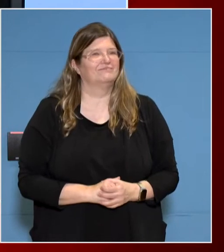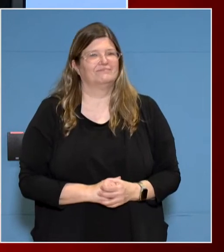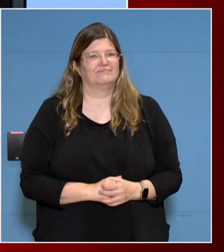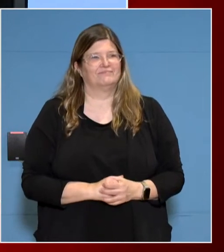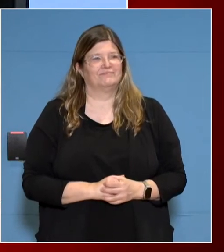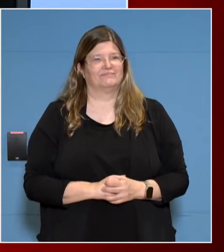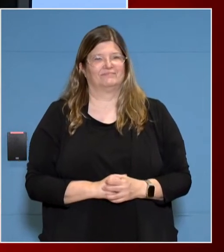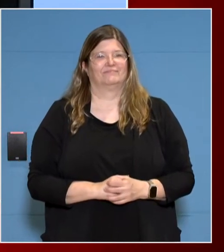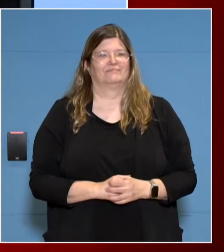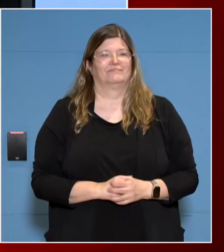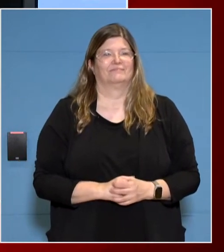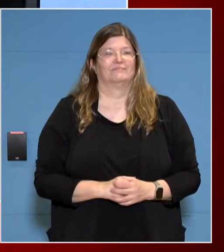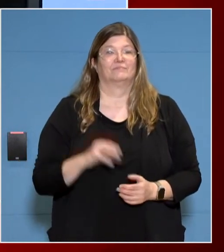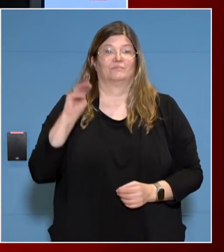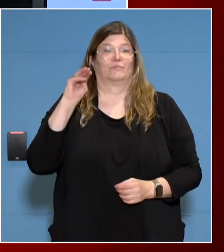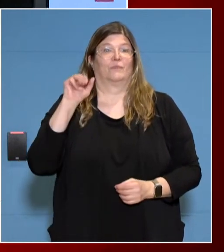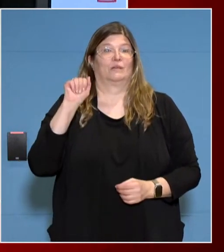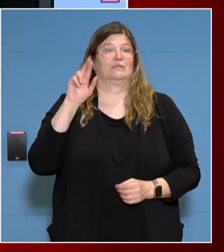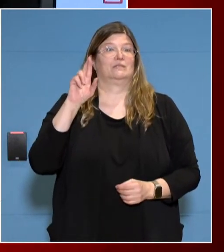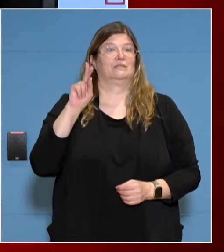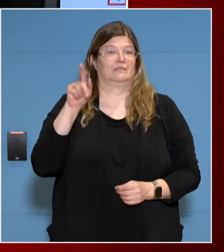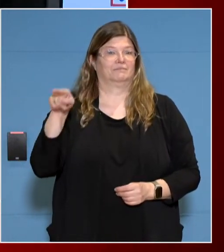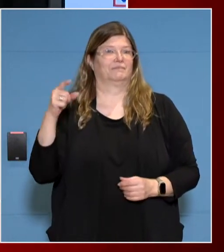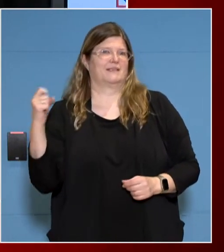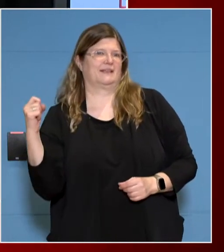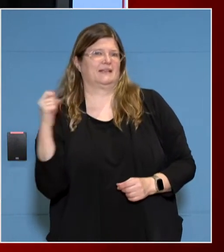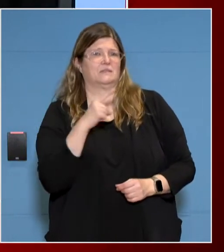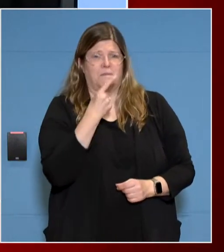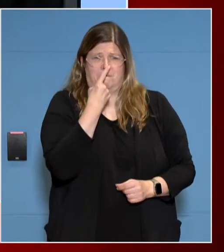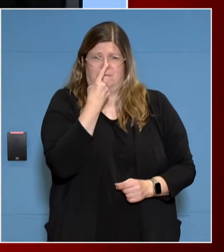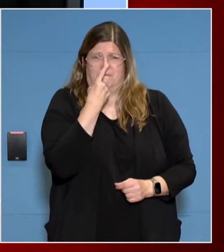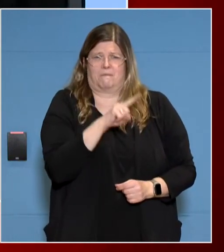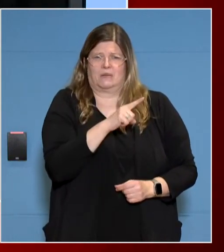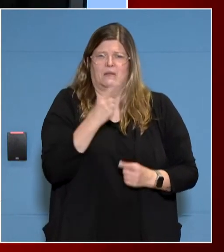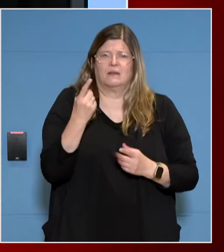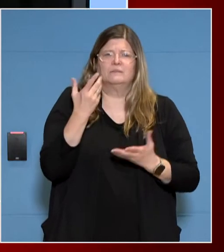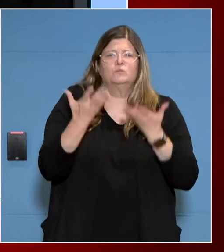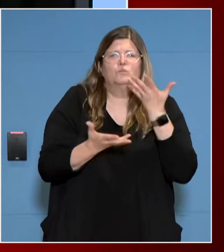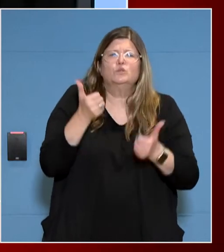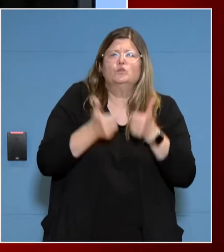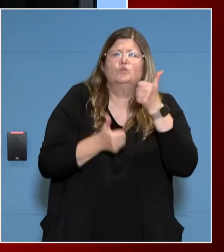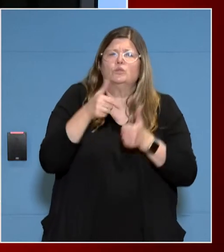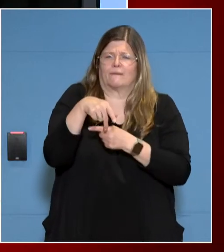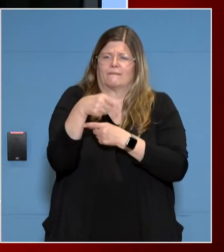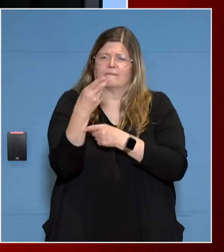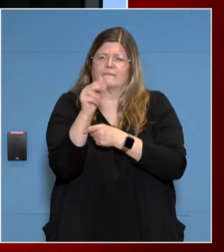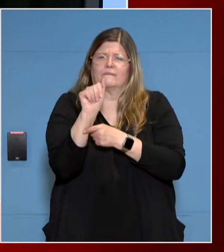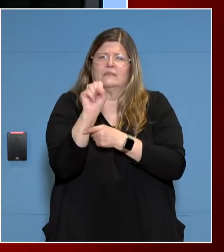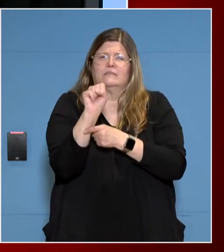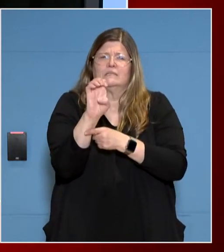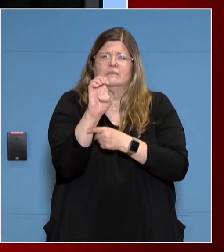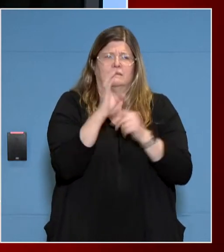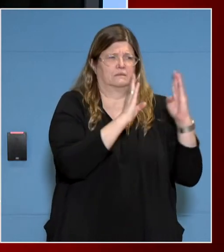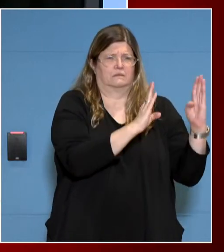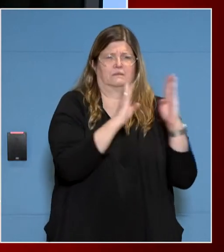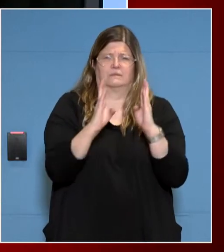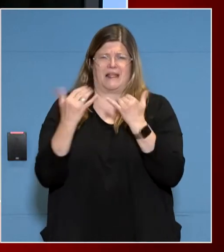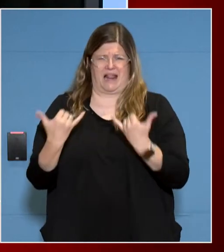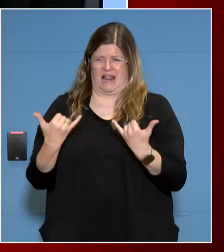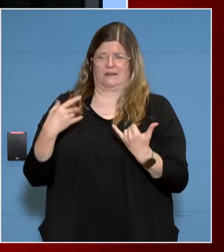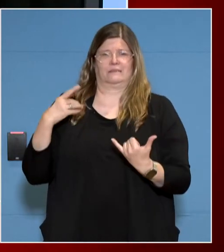Yes, Mark. Can you tell us what phase we're in right now, and give us any indication of a timeline of when we're going to get